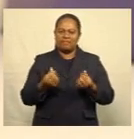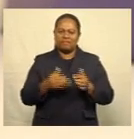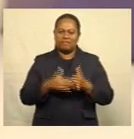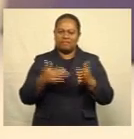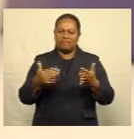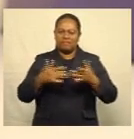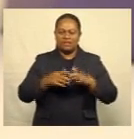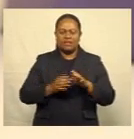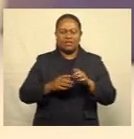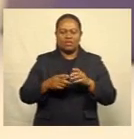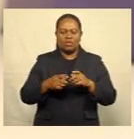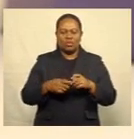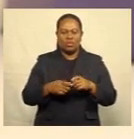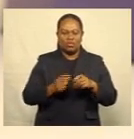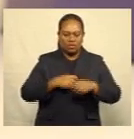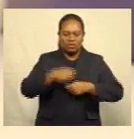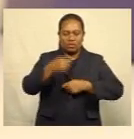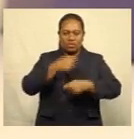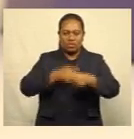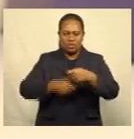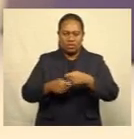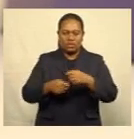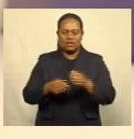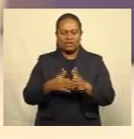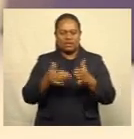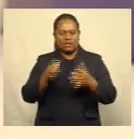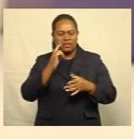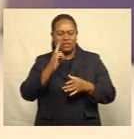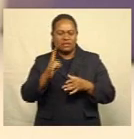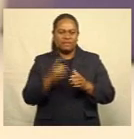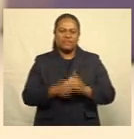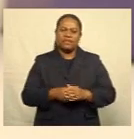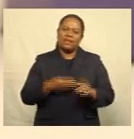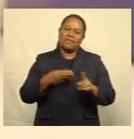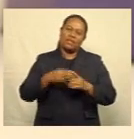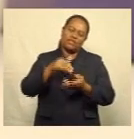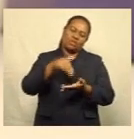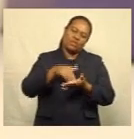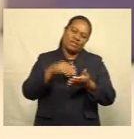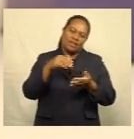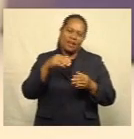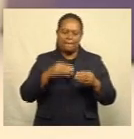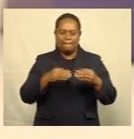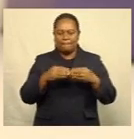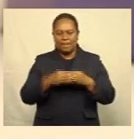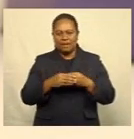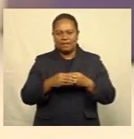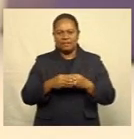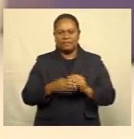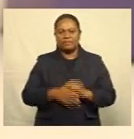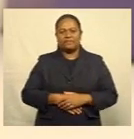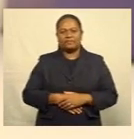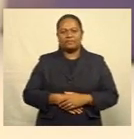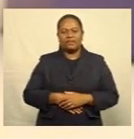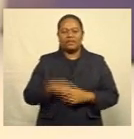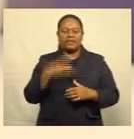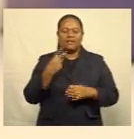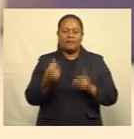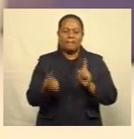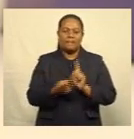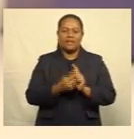trading range today as traders contemplated moves by major central banks ahead of the US Federal Reserve meeting next